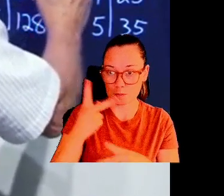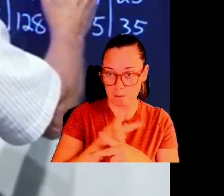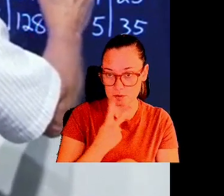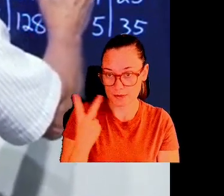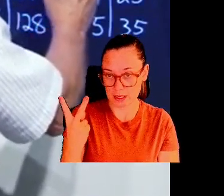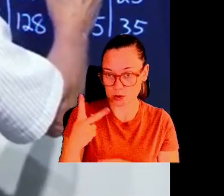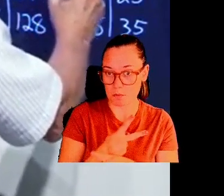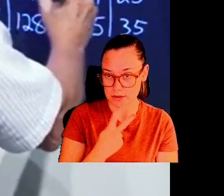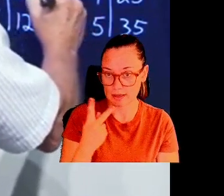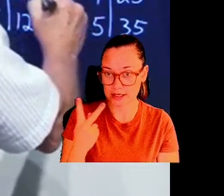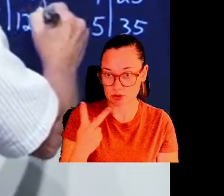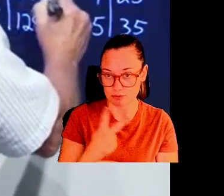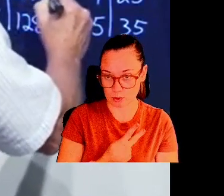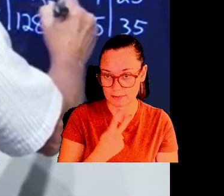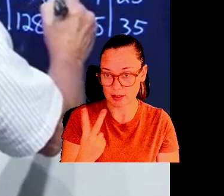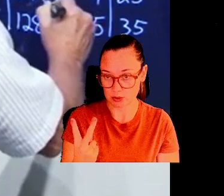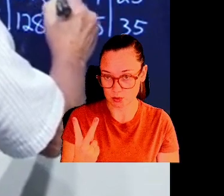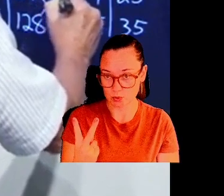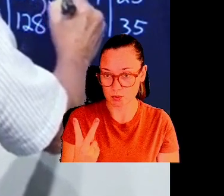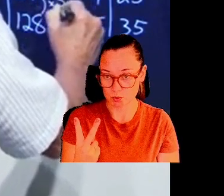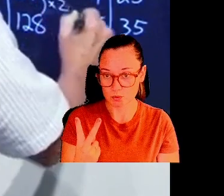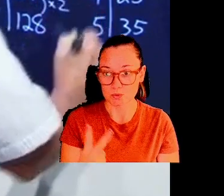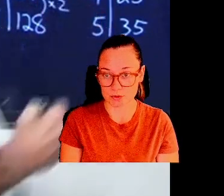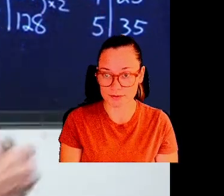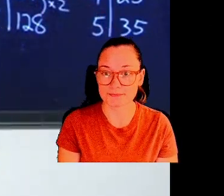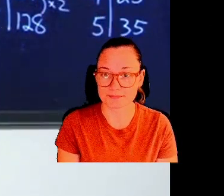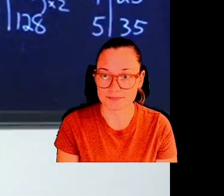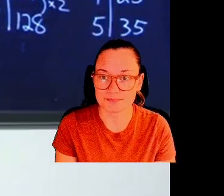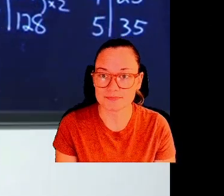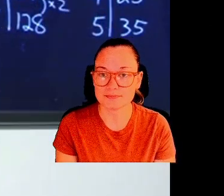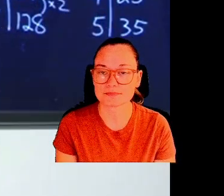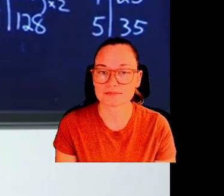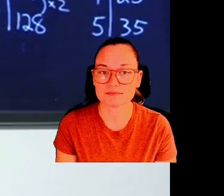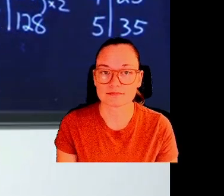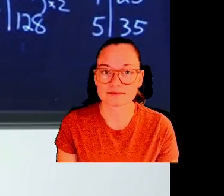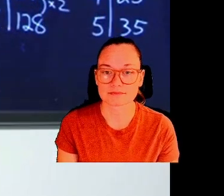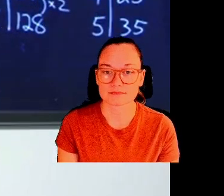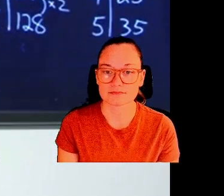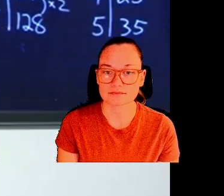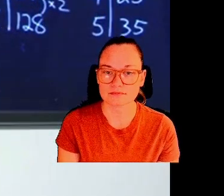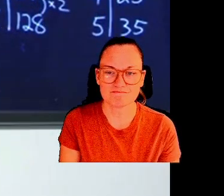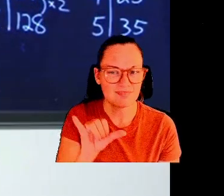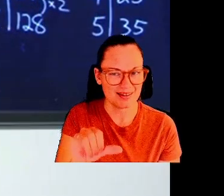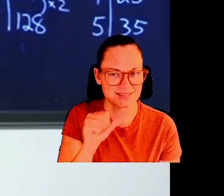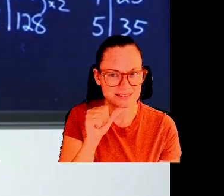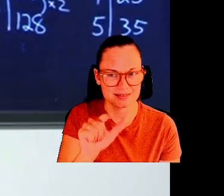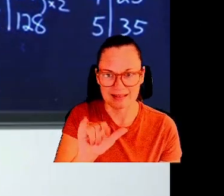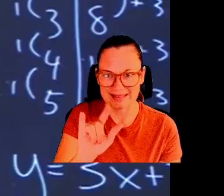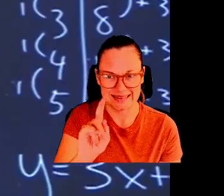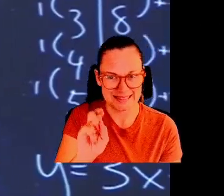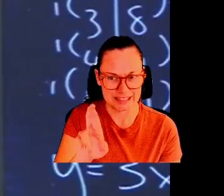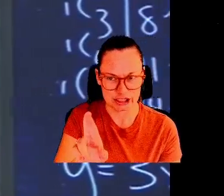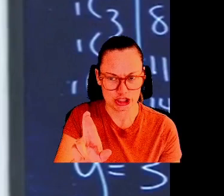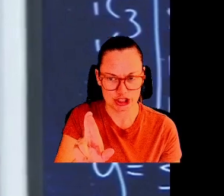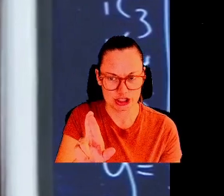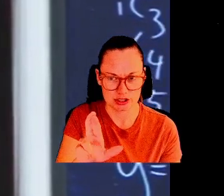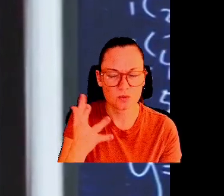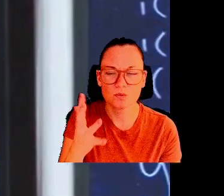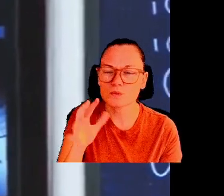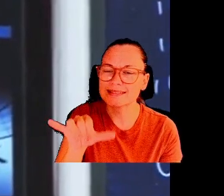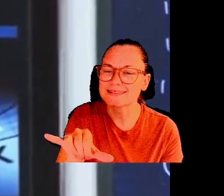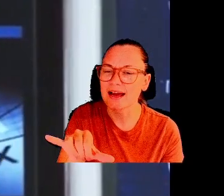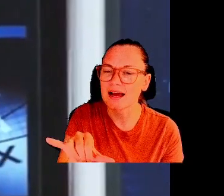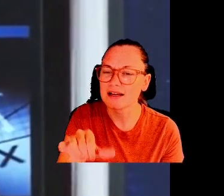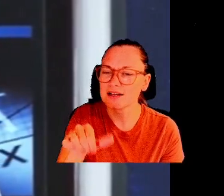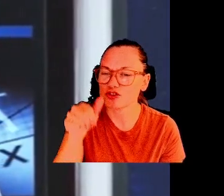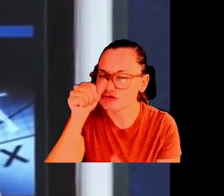adding, we are multiplying by the same number. So that's not linear, but we have a name for that. Does anybody remember